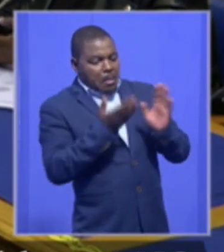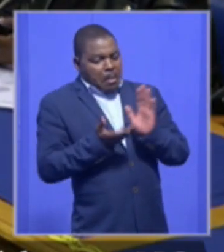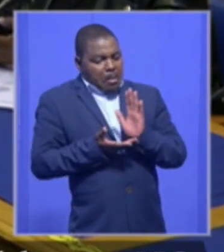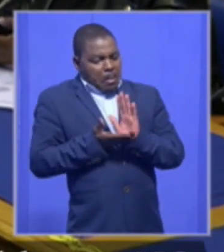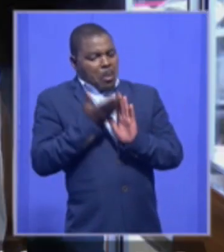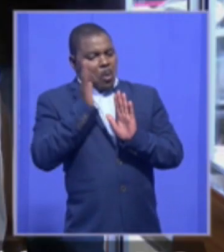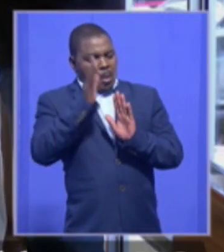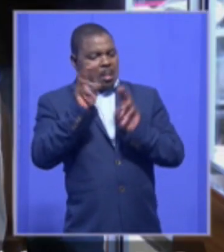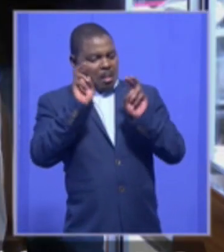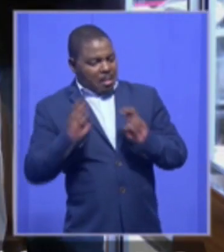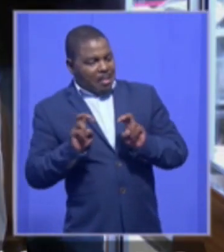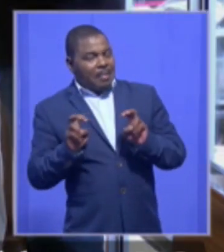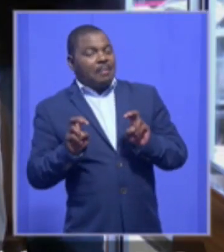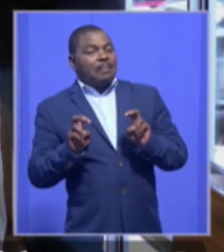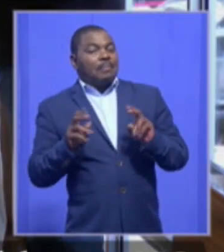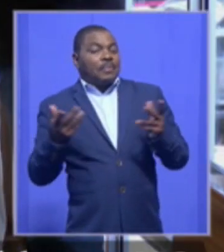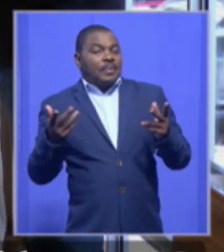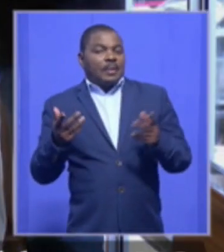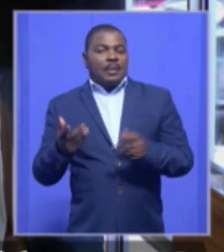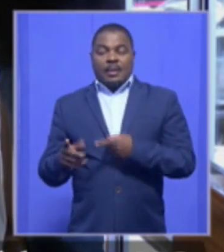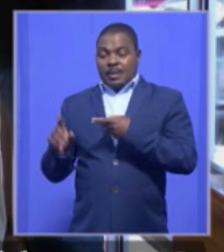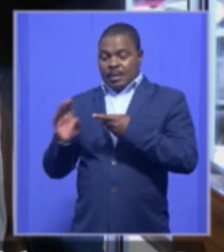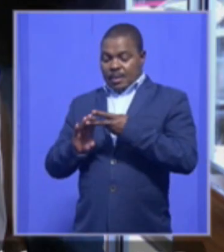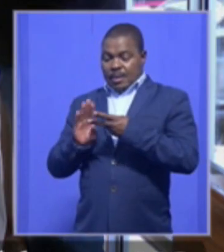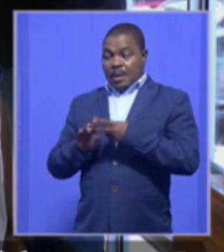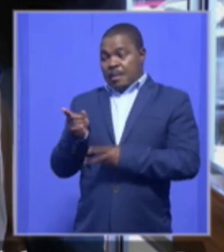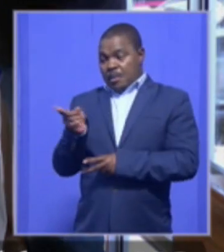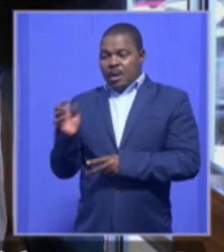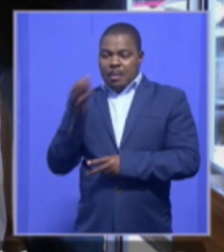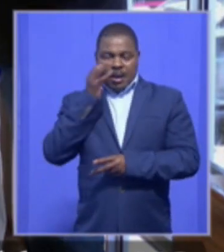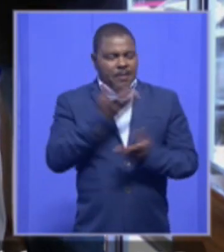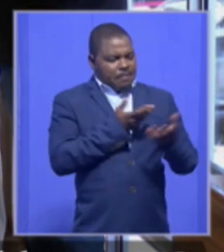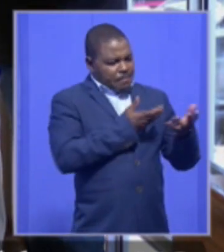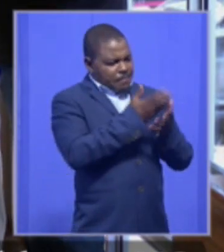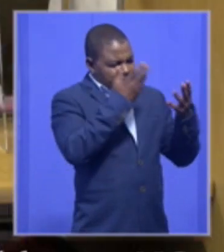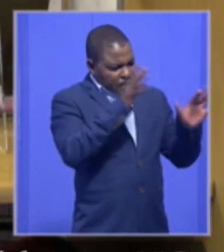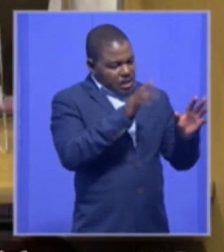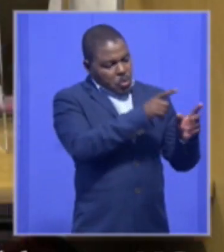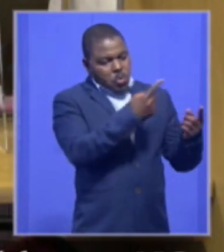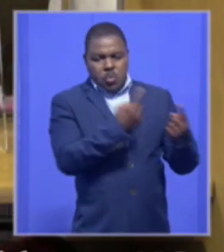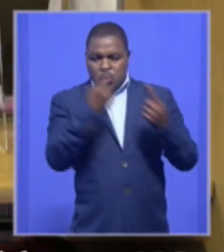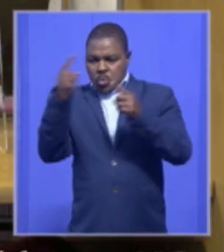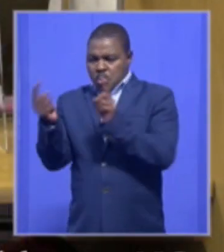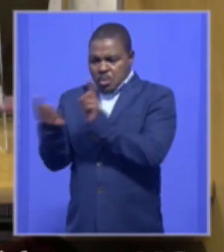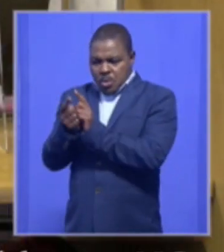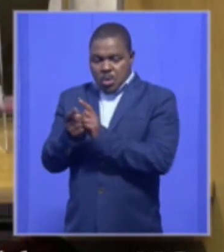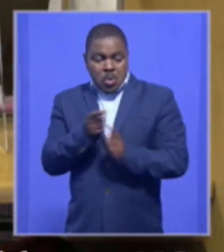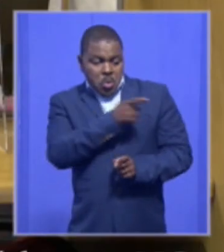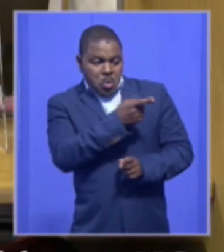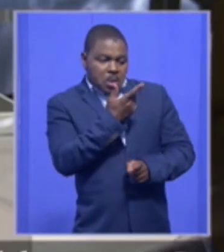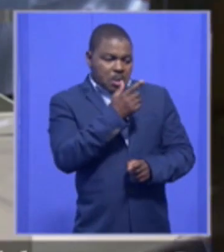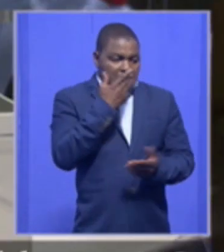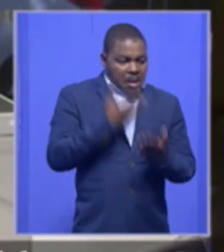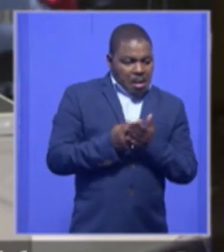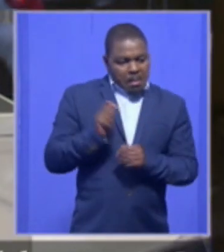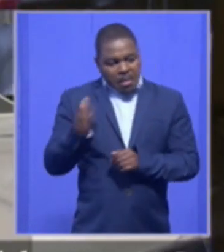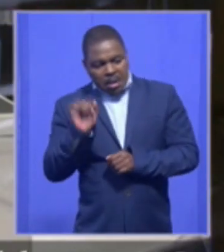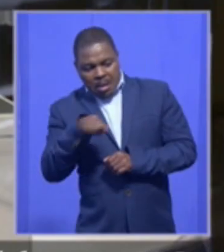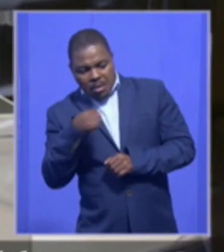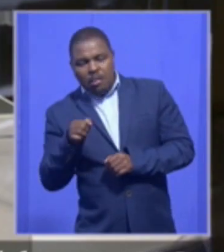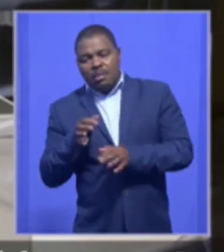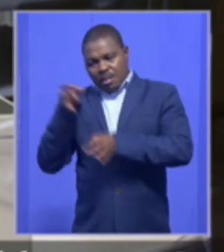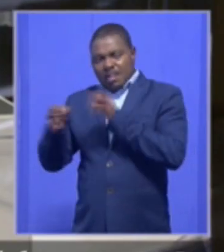ditheko. O boetse o re o ile wa ipiletsa ho baahi ho ikopanya le mmasepala mabapi le bokgoni ba bona ba ho lefa. O re